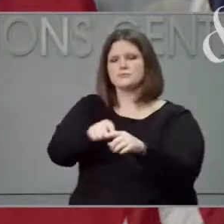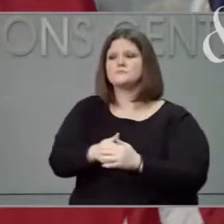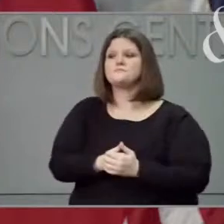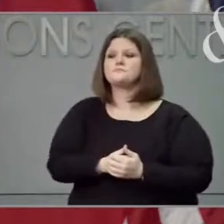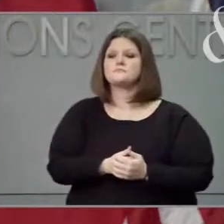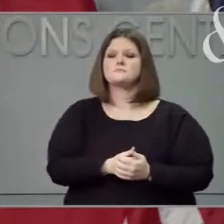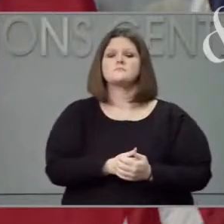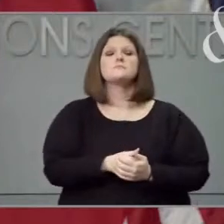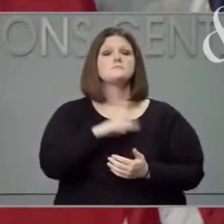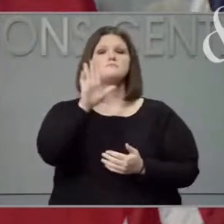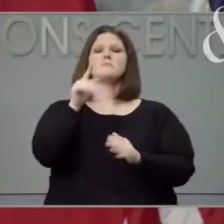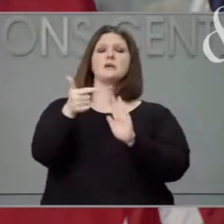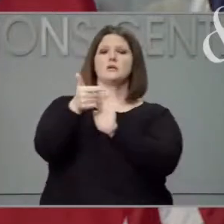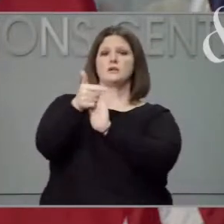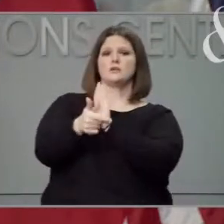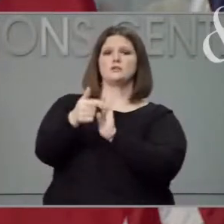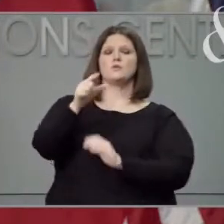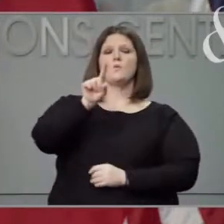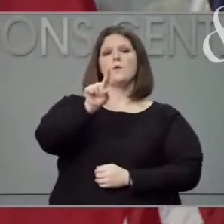So General Statute